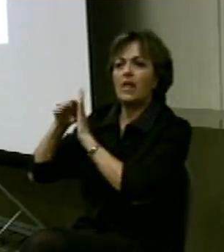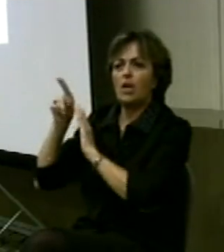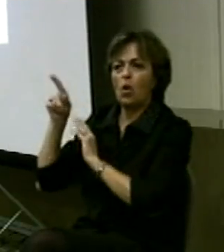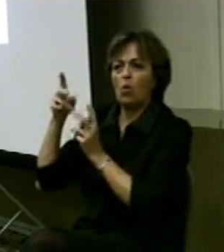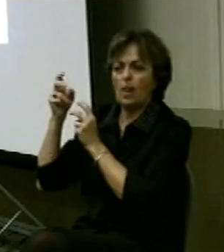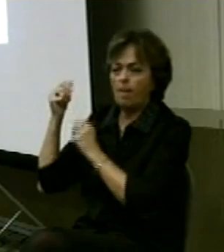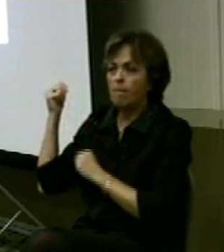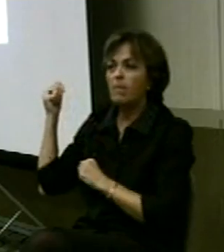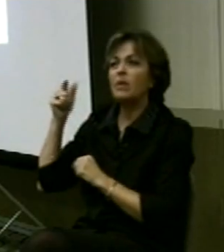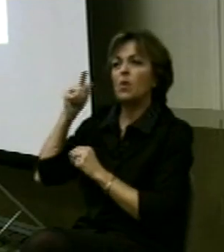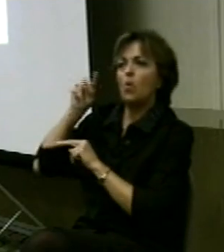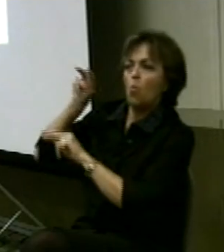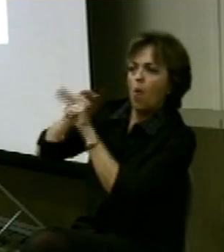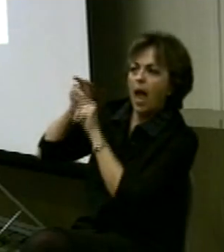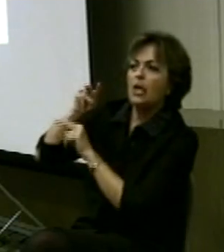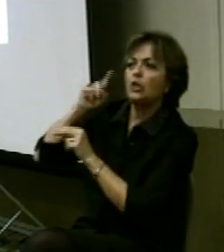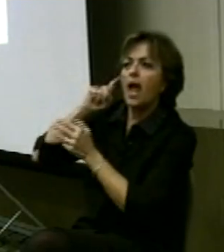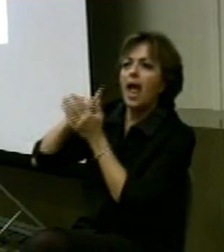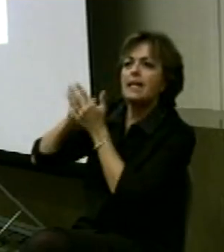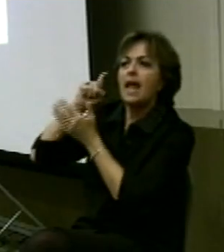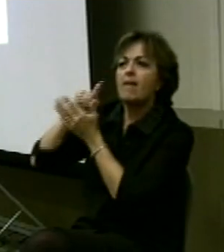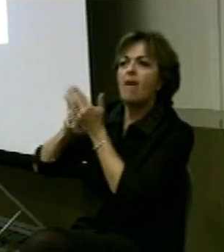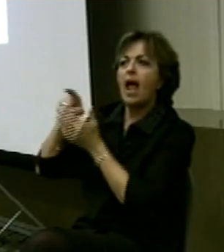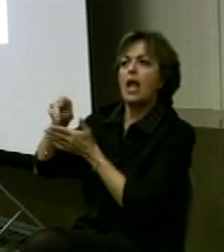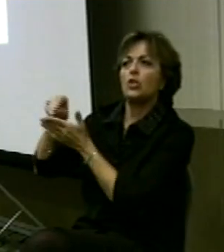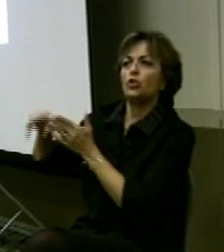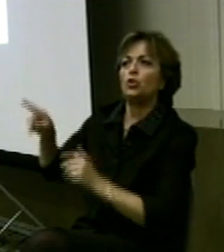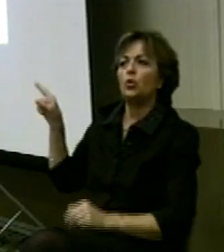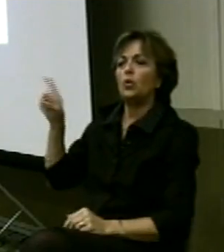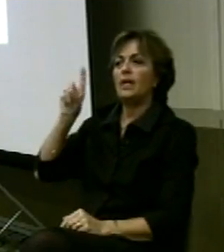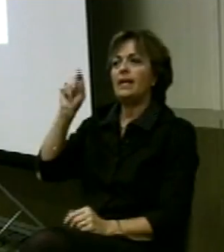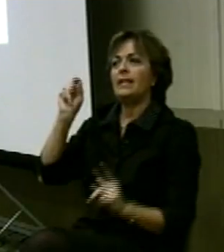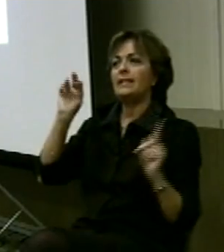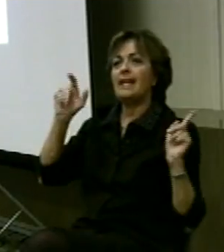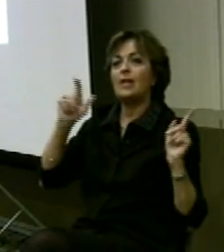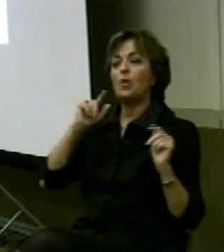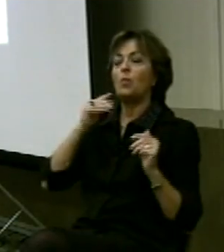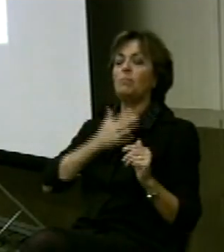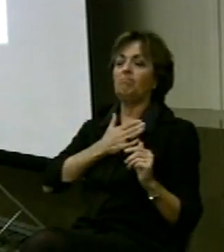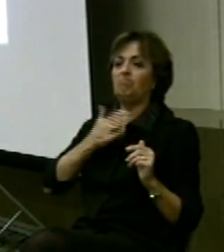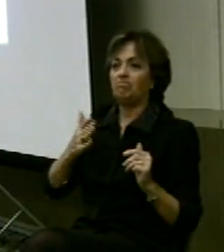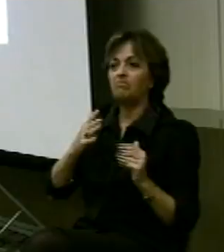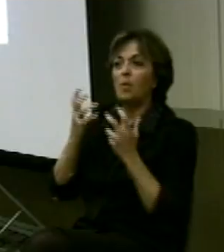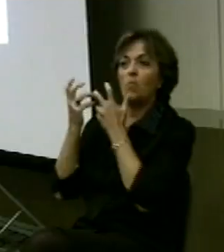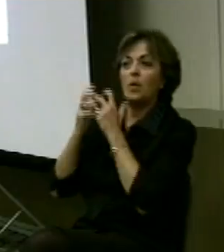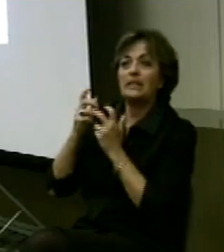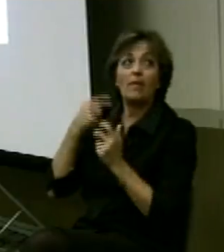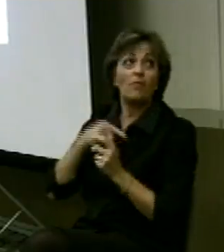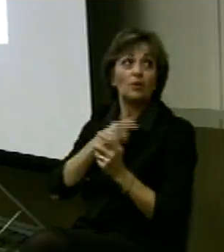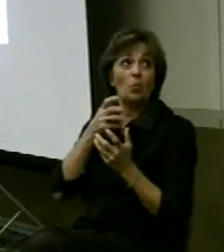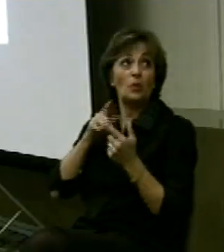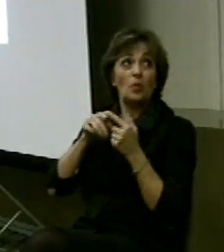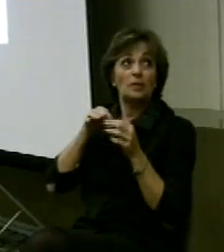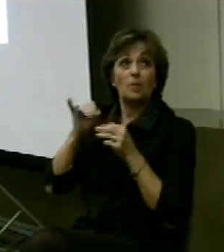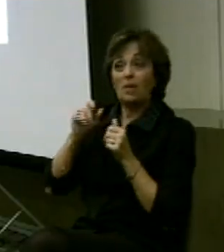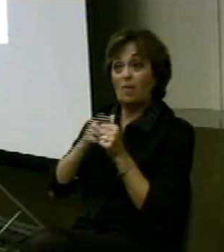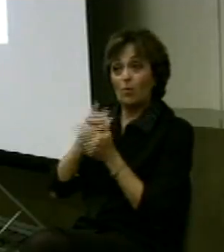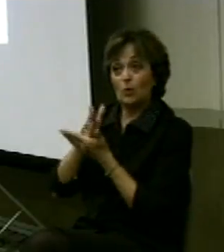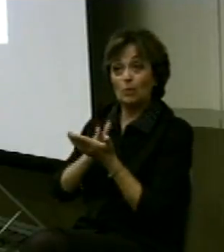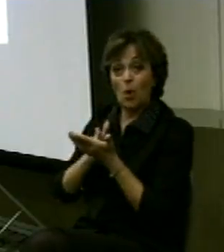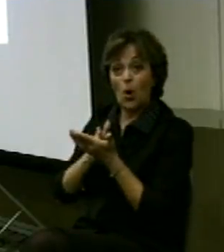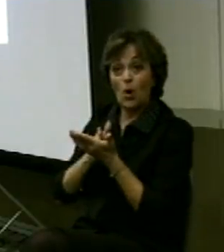you watch it and kind of identify a certain student. Daniel was kind enough to put this together for us, so do you want to explain the first part of